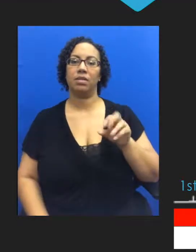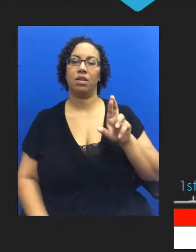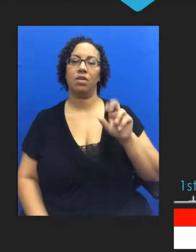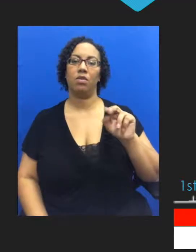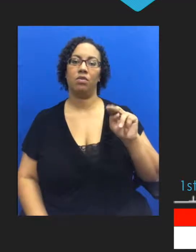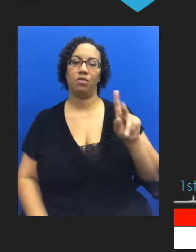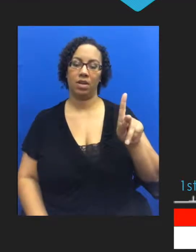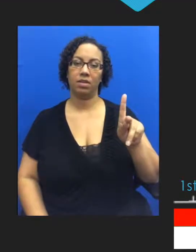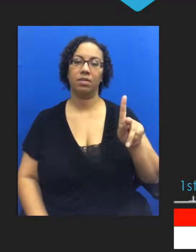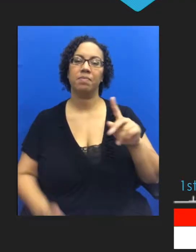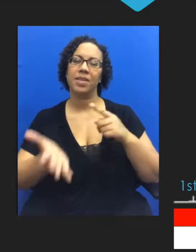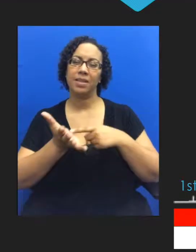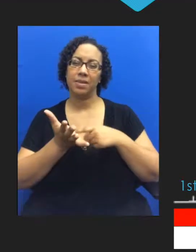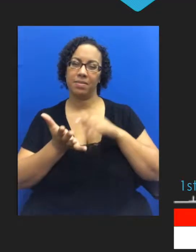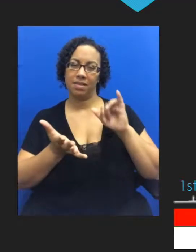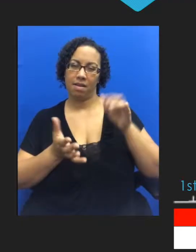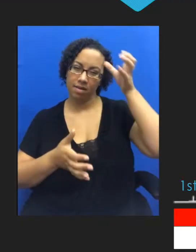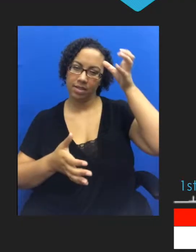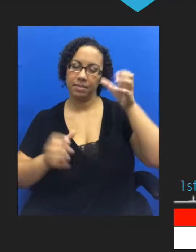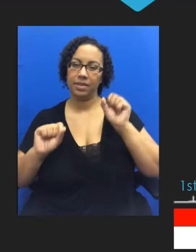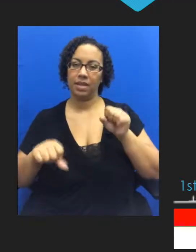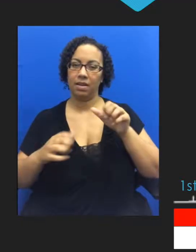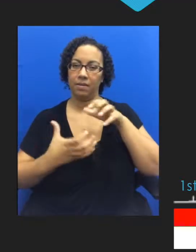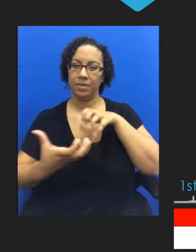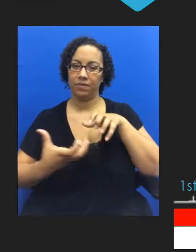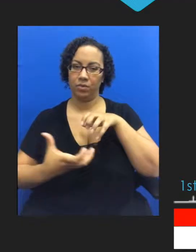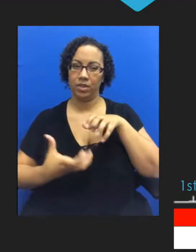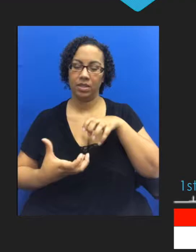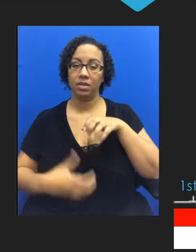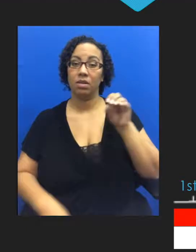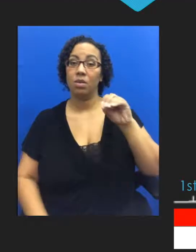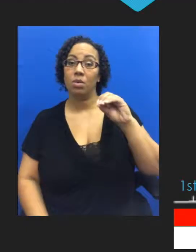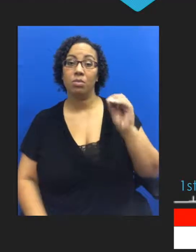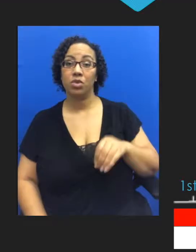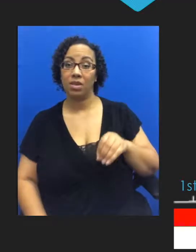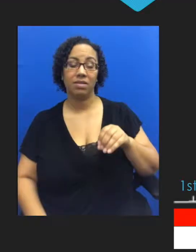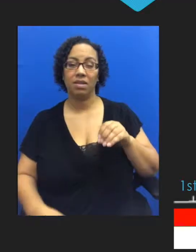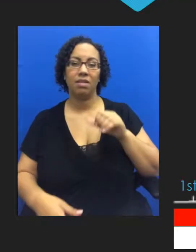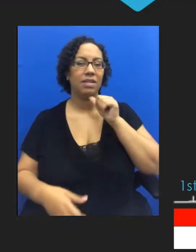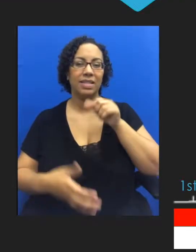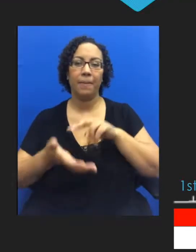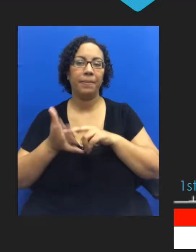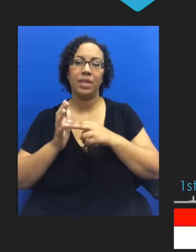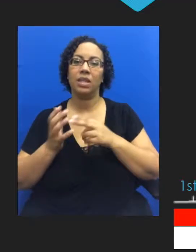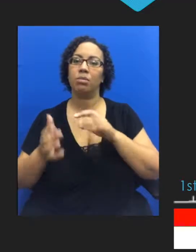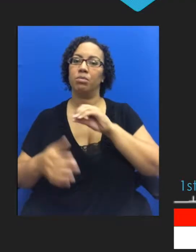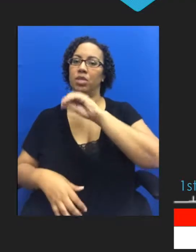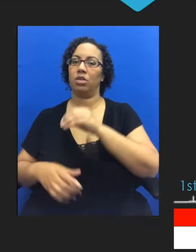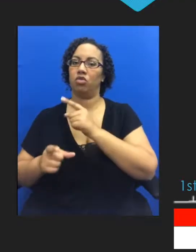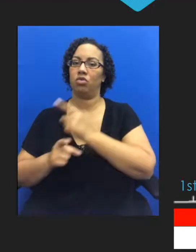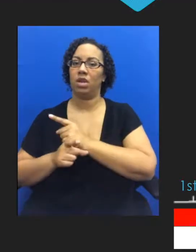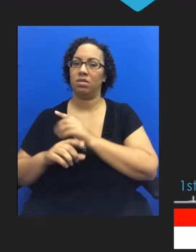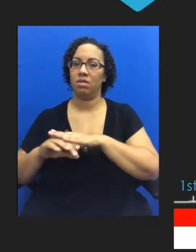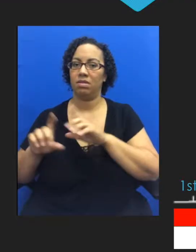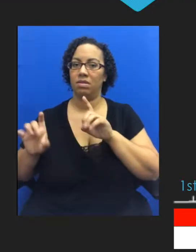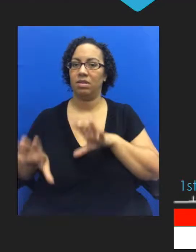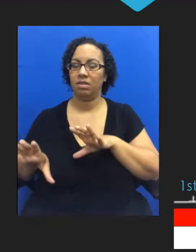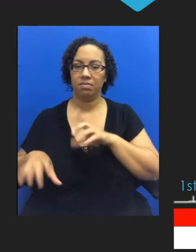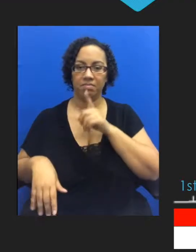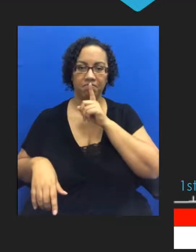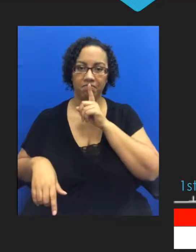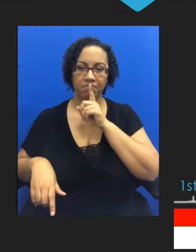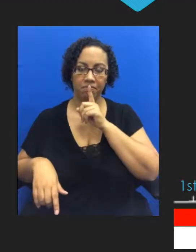What is percentile rank? Sometimes this concept can be confusing. Percentile rank does not refer to